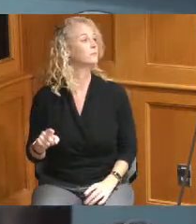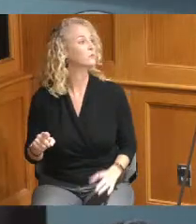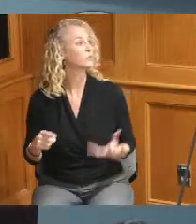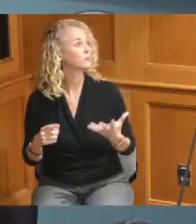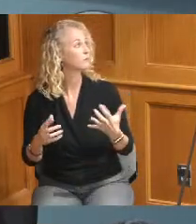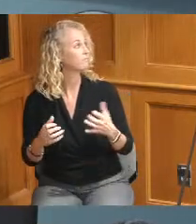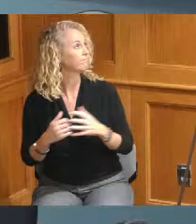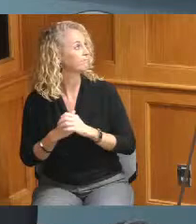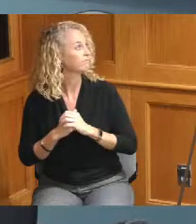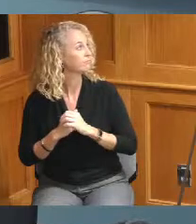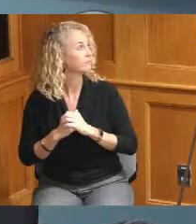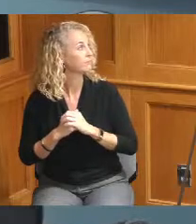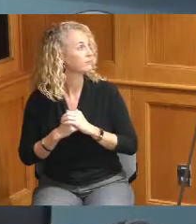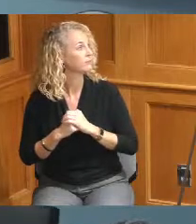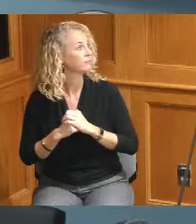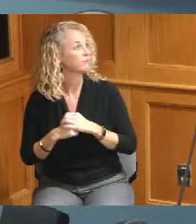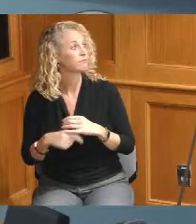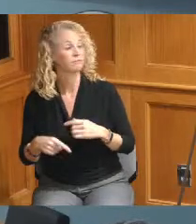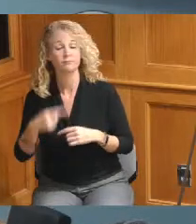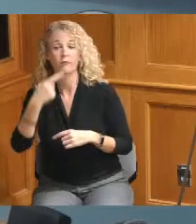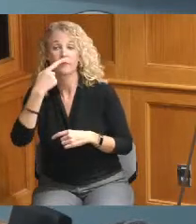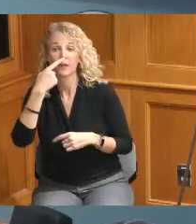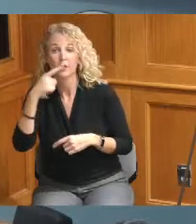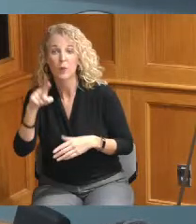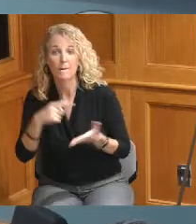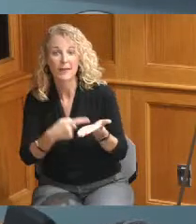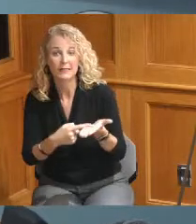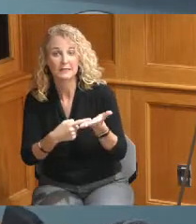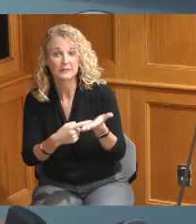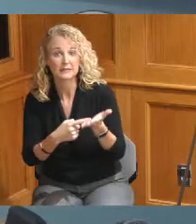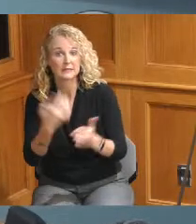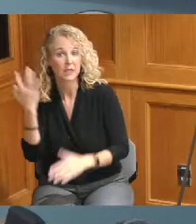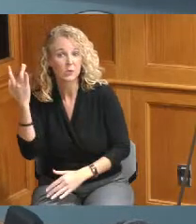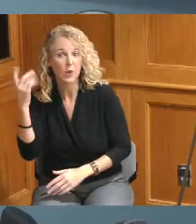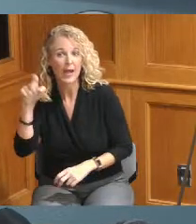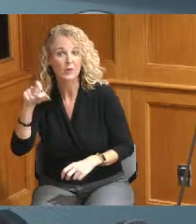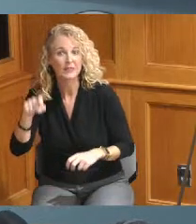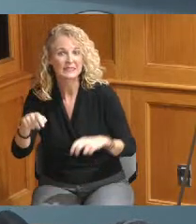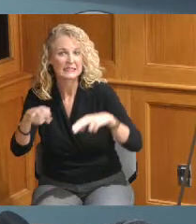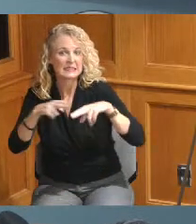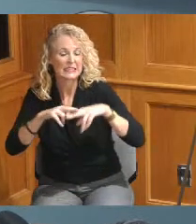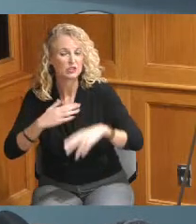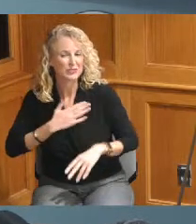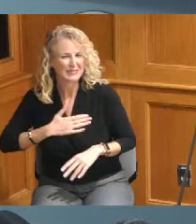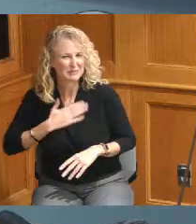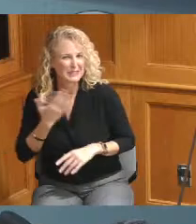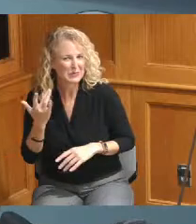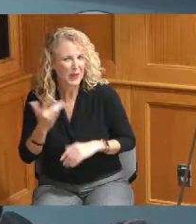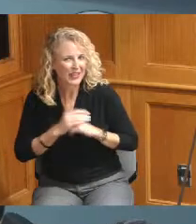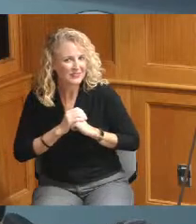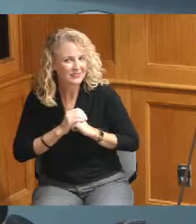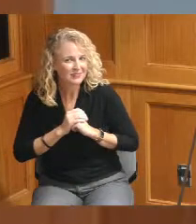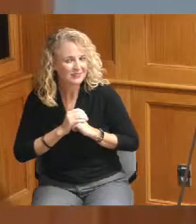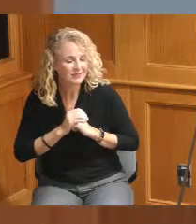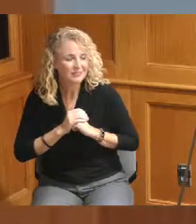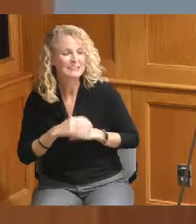Sure. a question. Yeah. Sure thing. My apologies. Can we maybe talk about why we need an increase just very briefly?